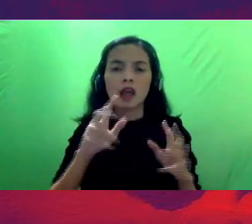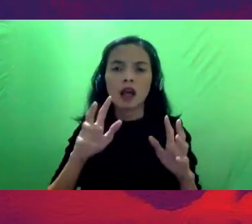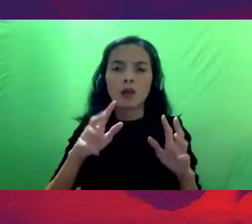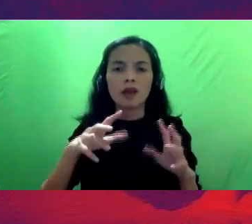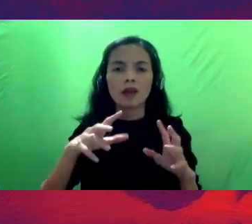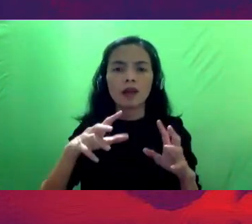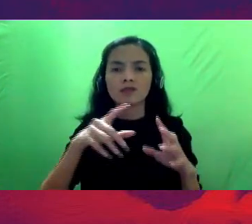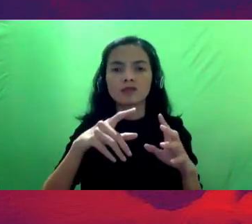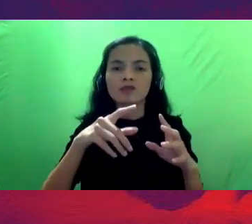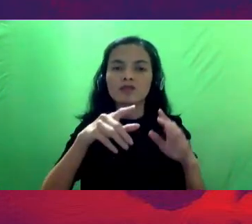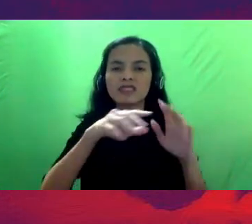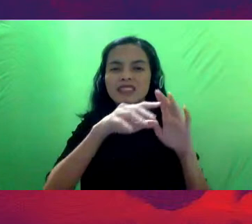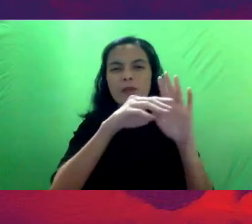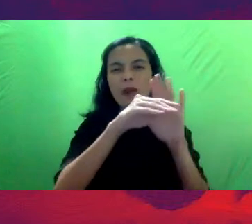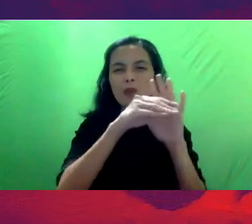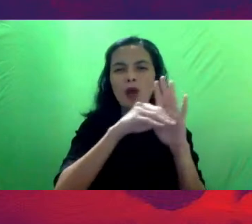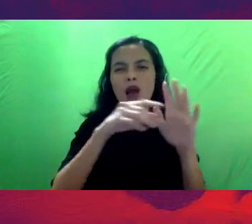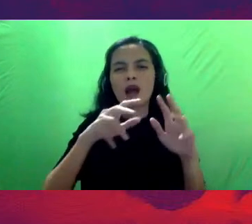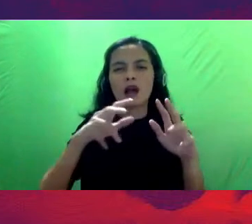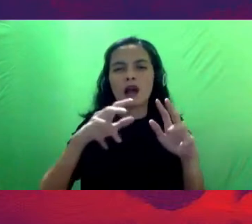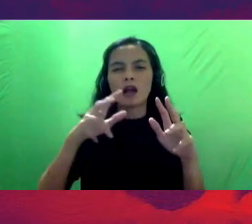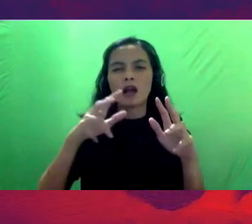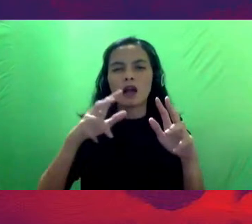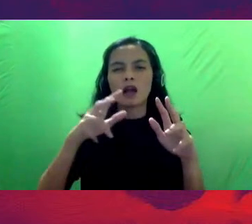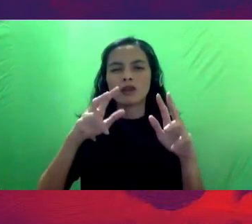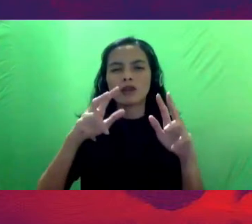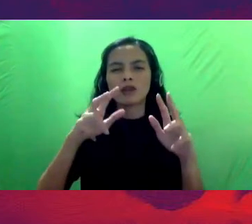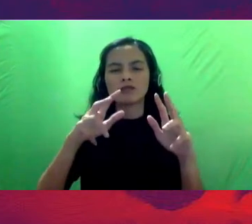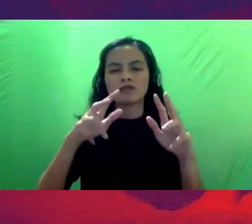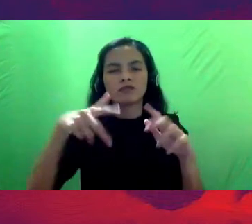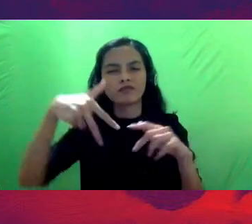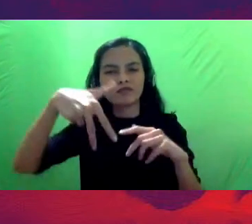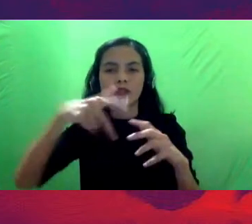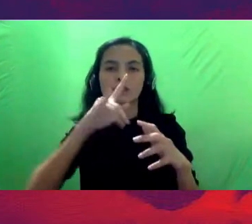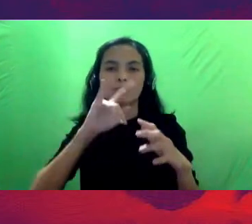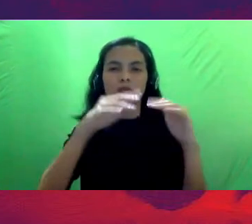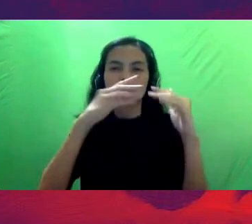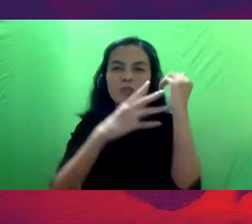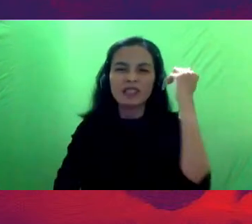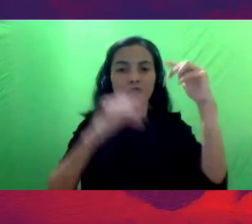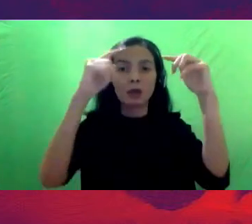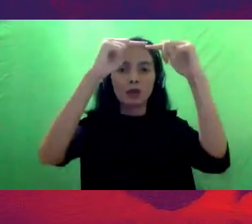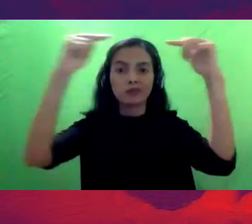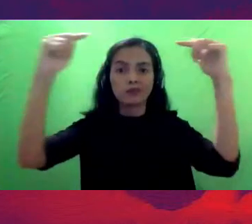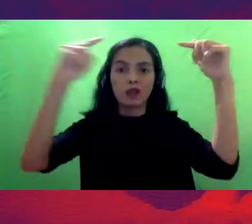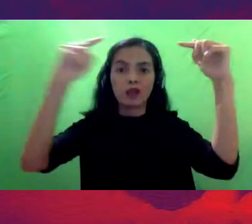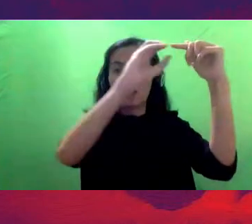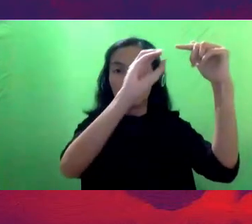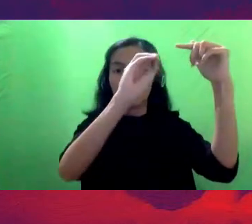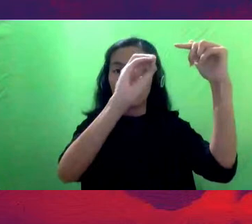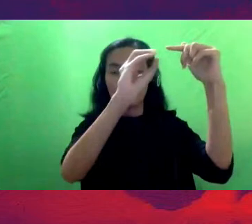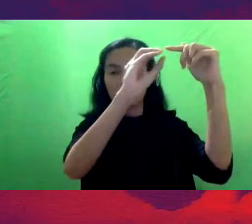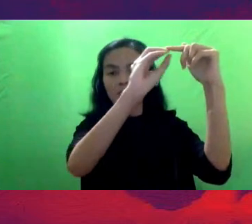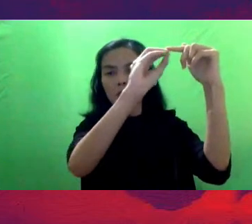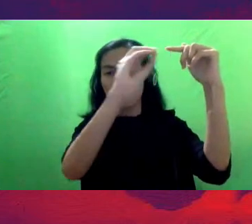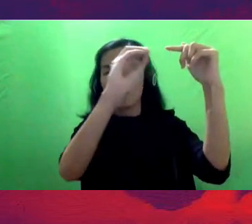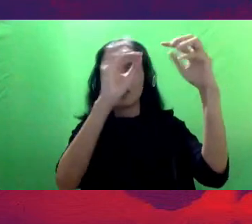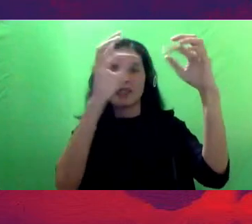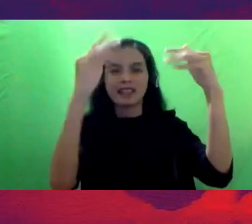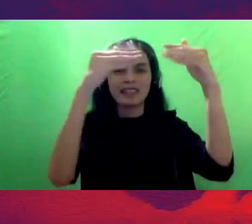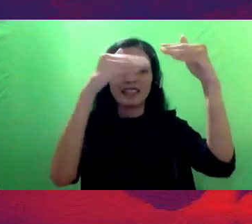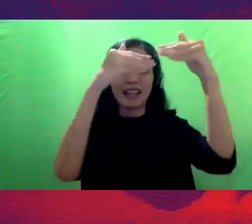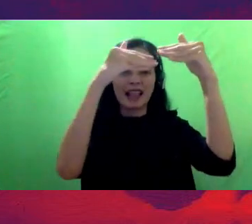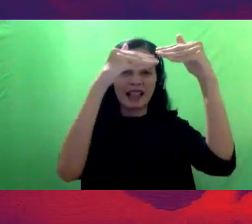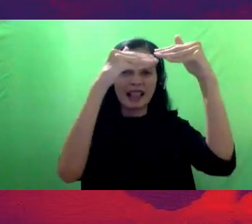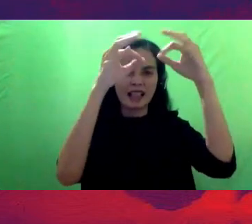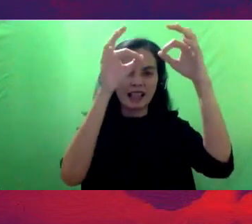The next slide, please. I would also take the opportunity, probably, given that this is a T20 event,